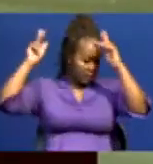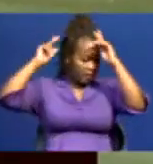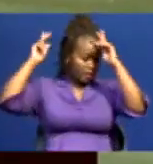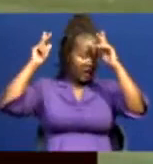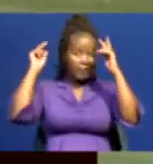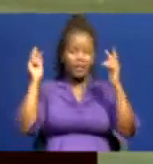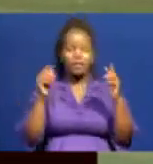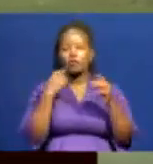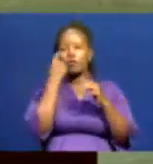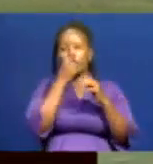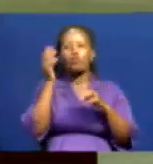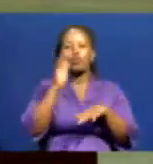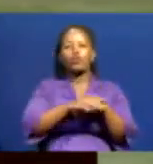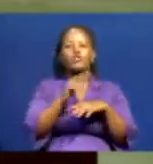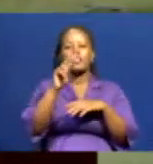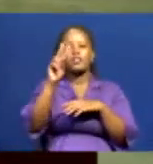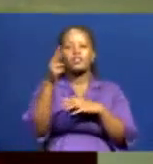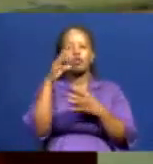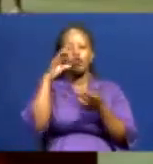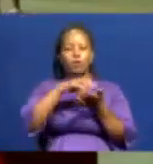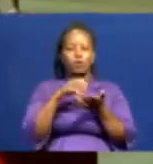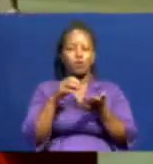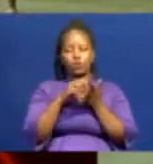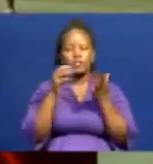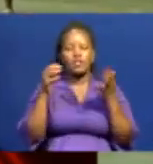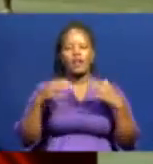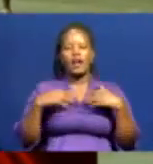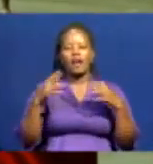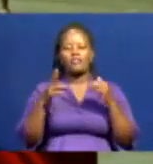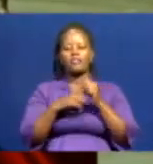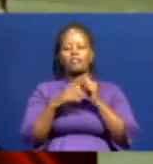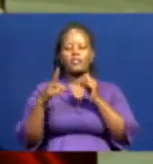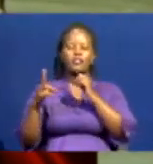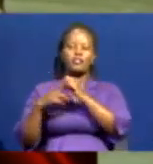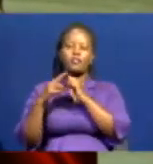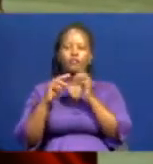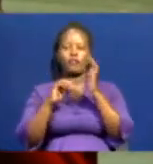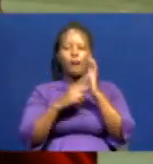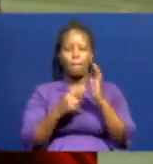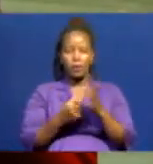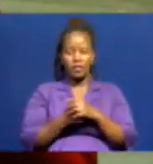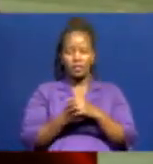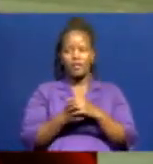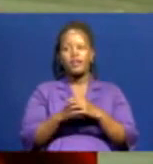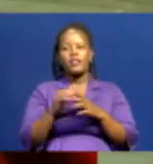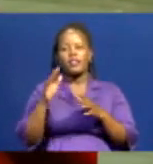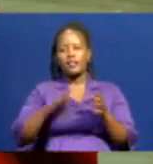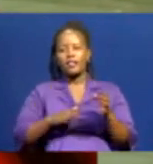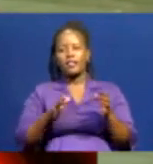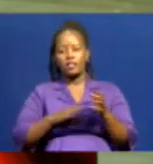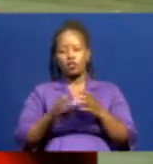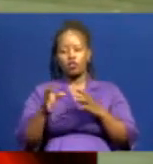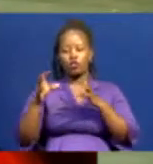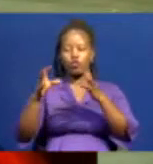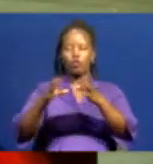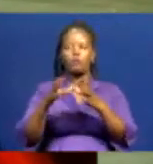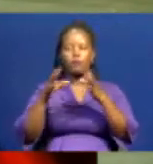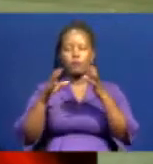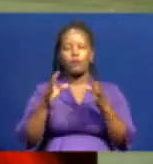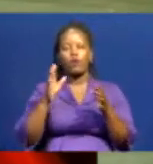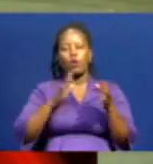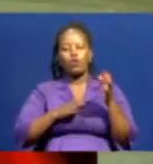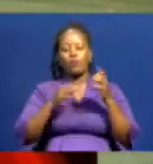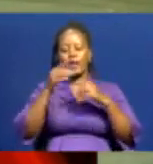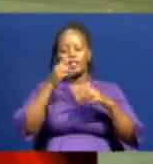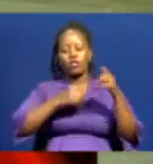who claimed the second position with a score of 77 points. In the ladies' category, Louisa Gitao claimed victory with